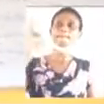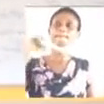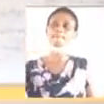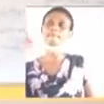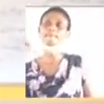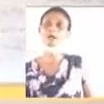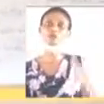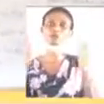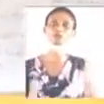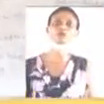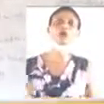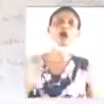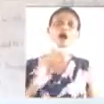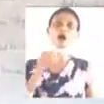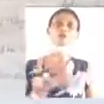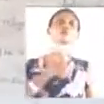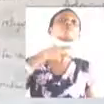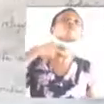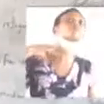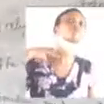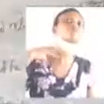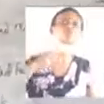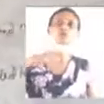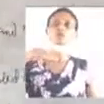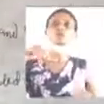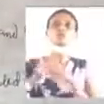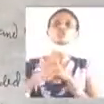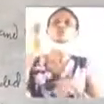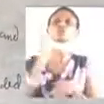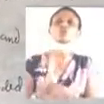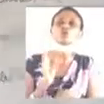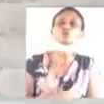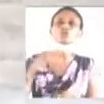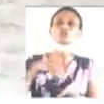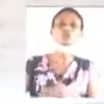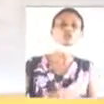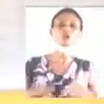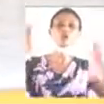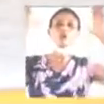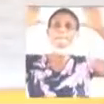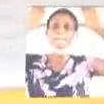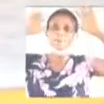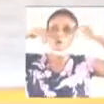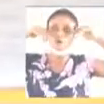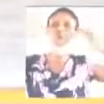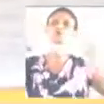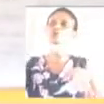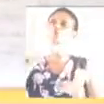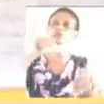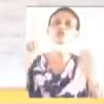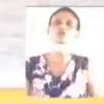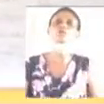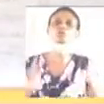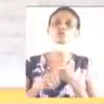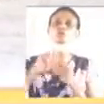drug abuse is that you should be taught moral and religious principles. It's very important.